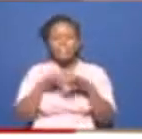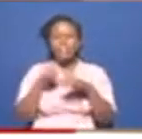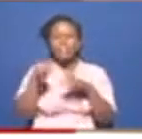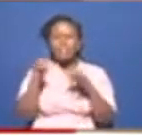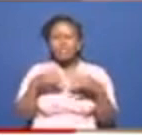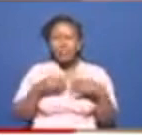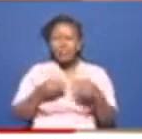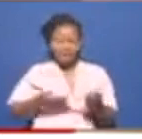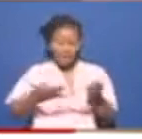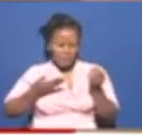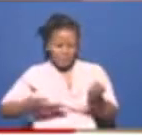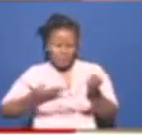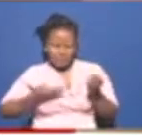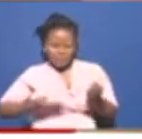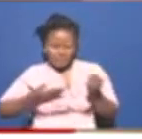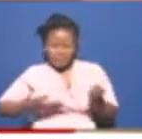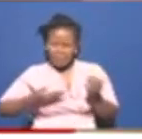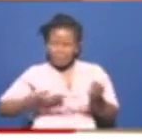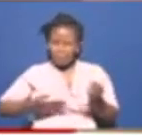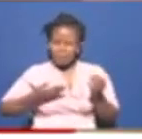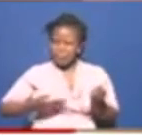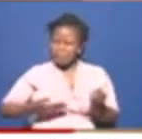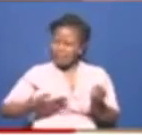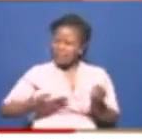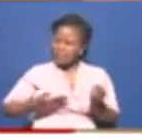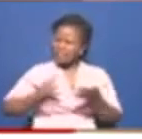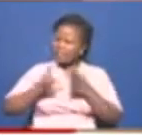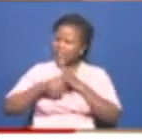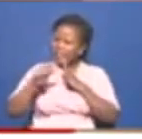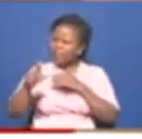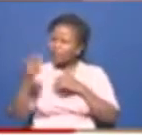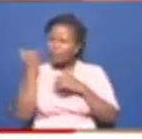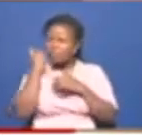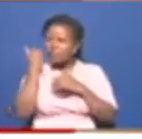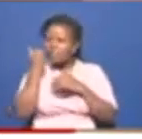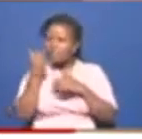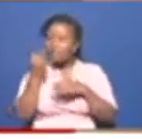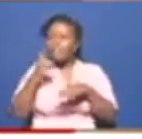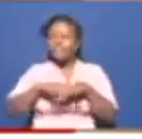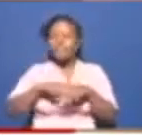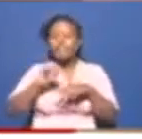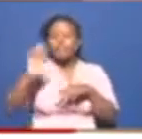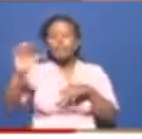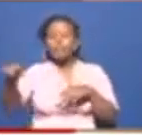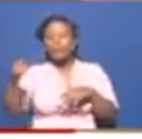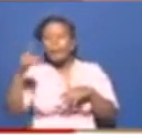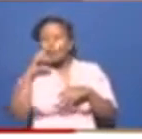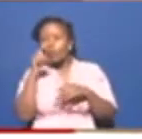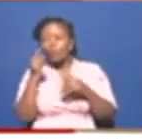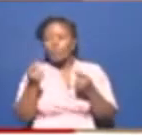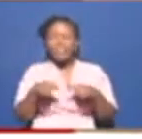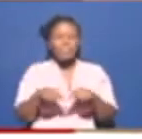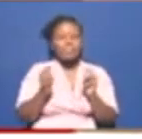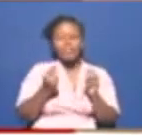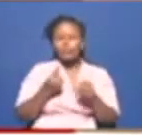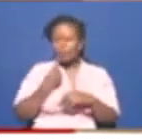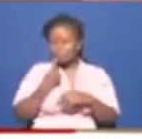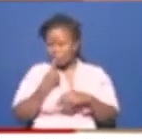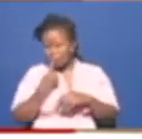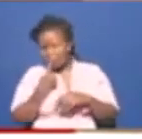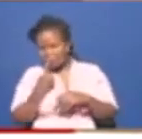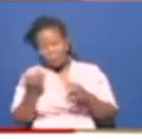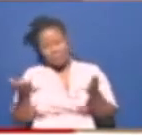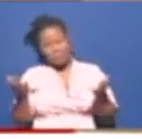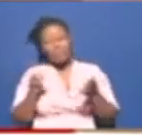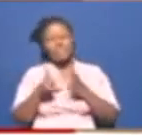a baby is battling his life and all that. Then, of course, going back home and trying to develop his, you know, breastfeed, his immunity back, is when I realized,